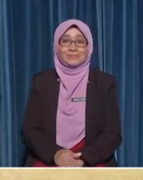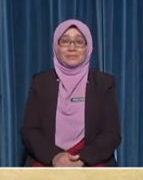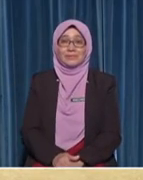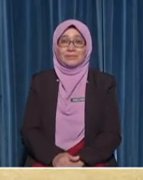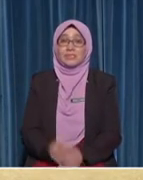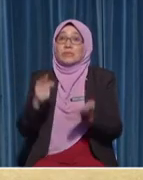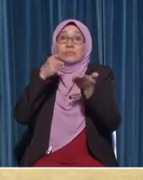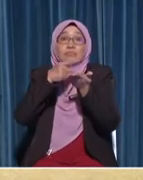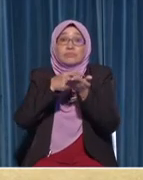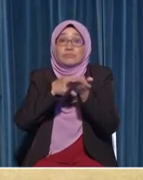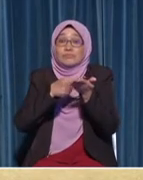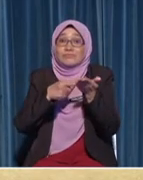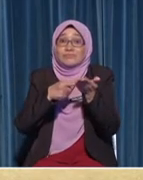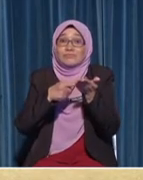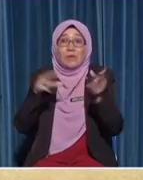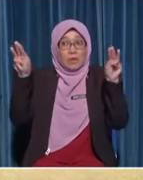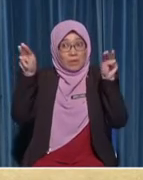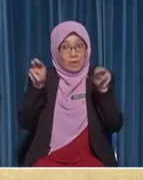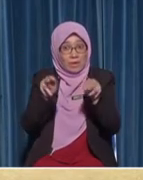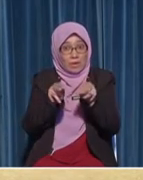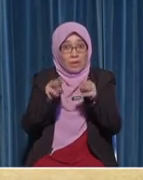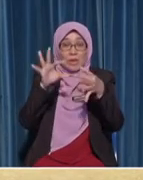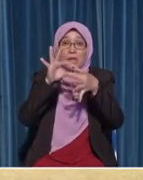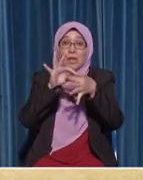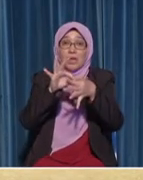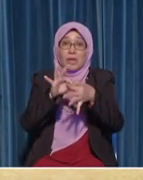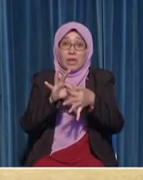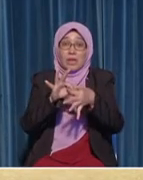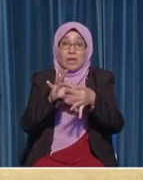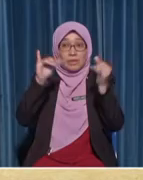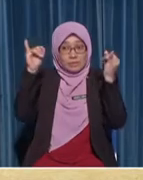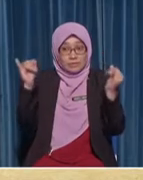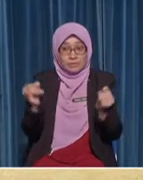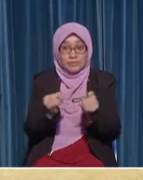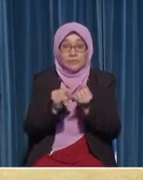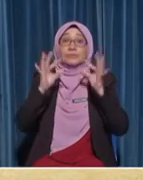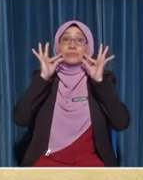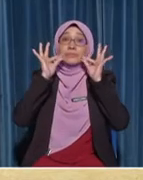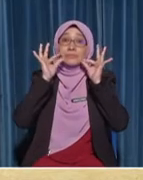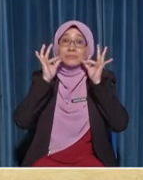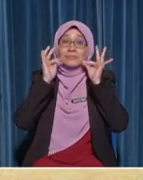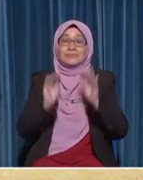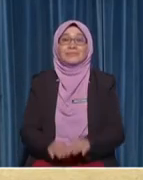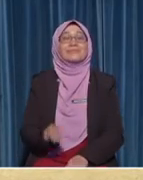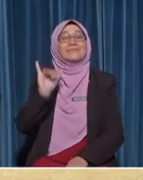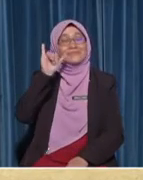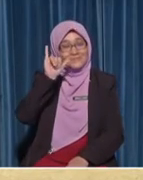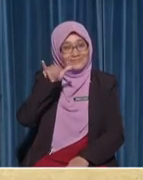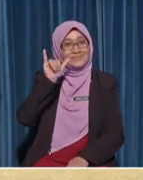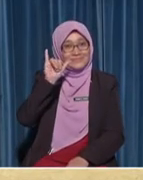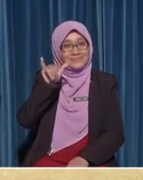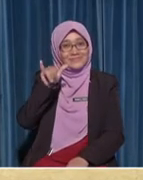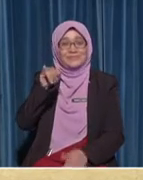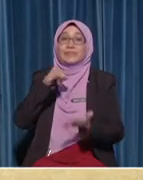What is the mass of the jar of sweets? Yes,